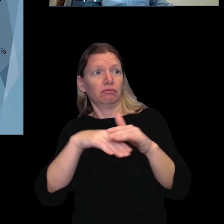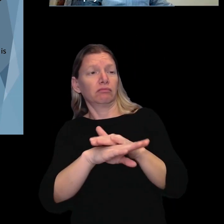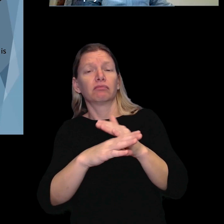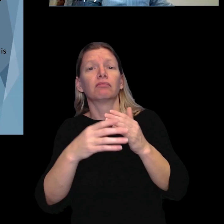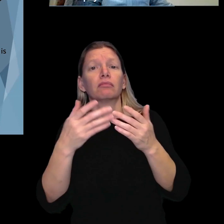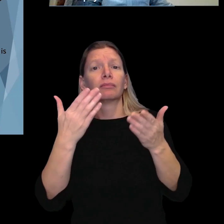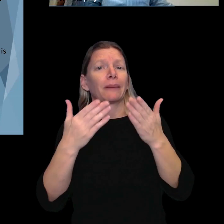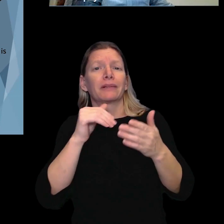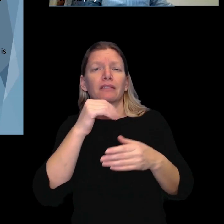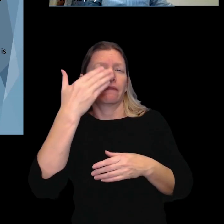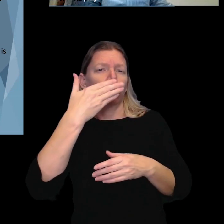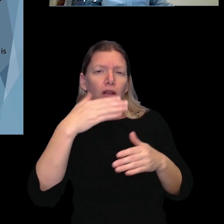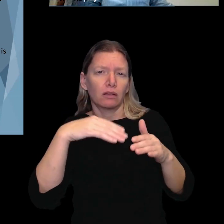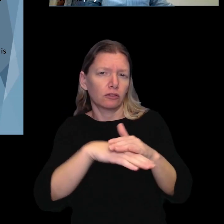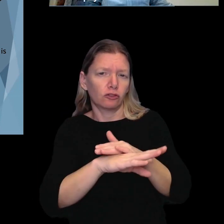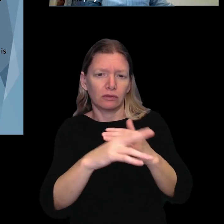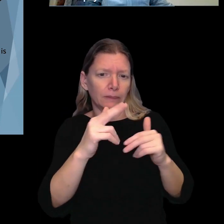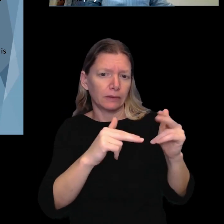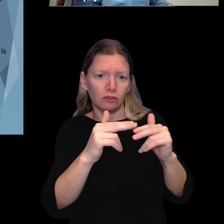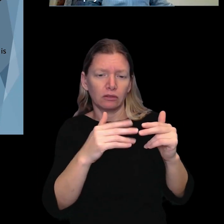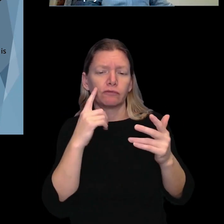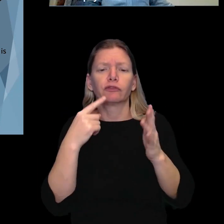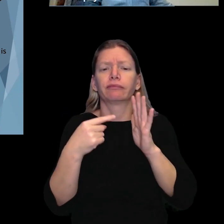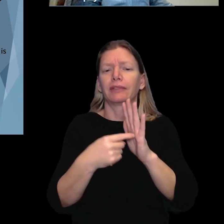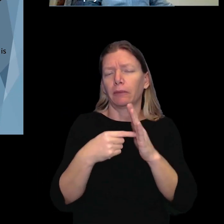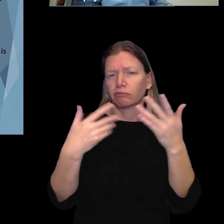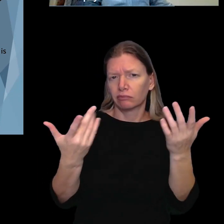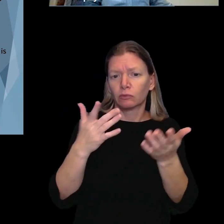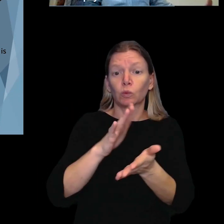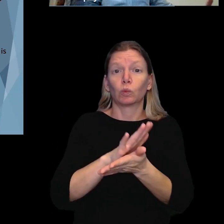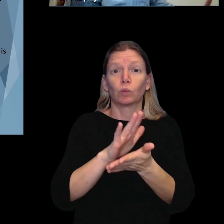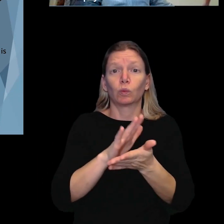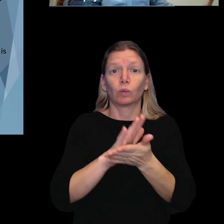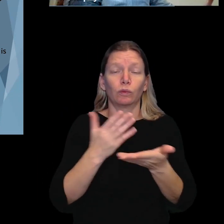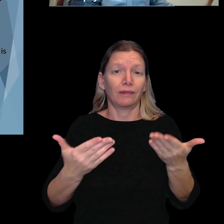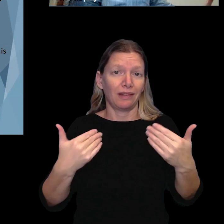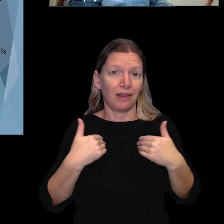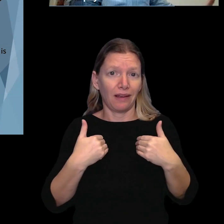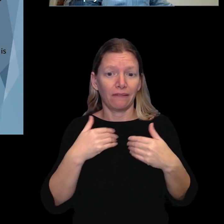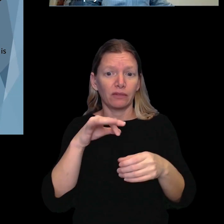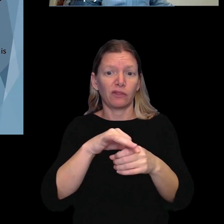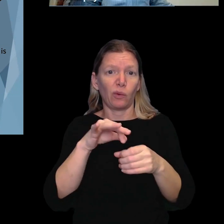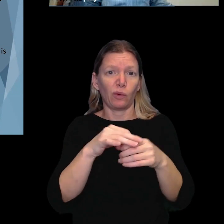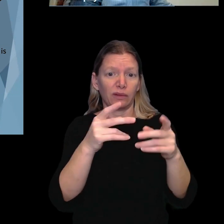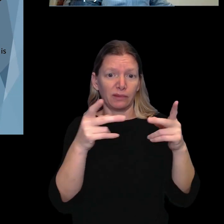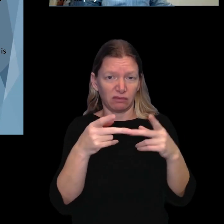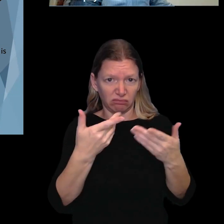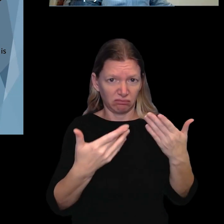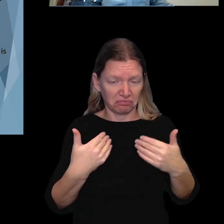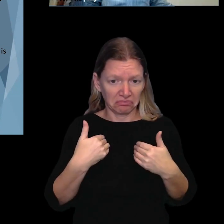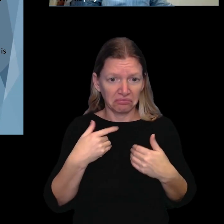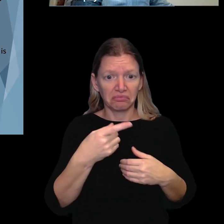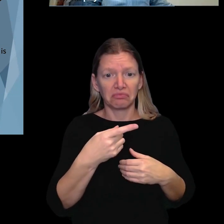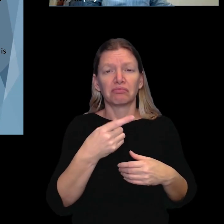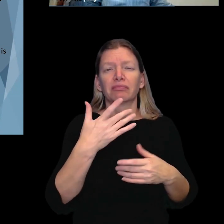not be the main entrance to the building. So for instance, a school may have